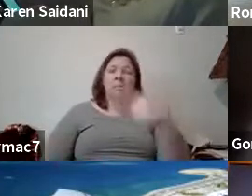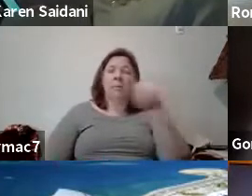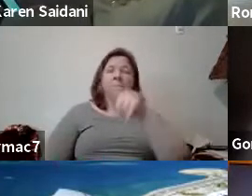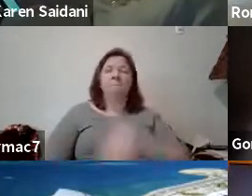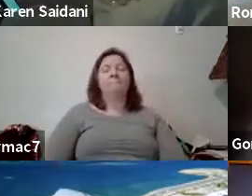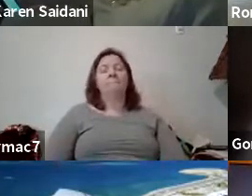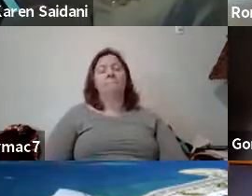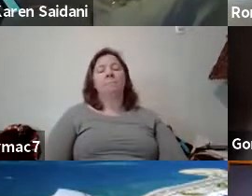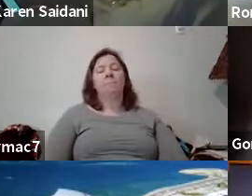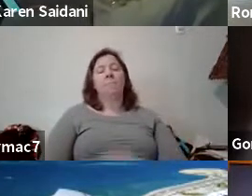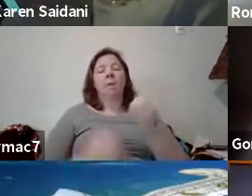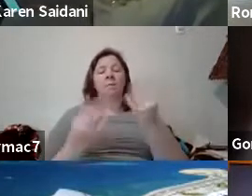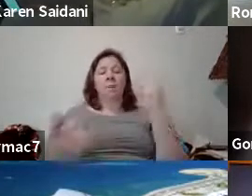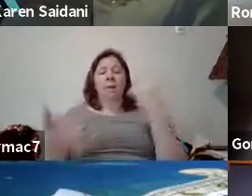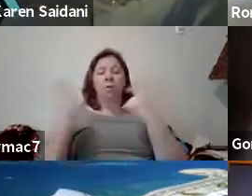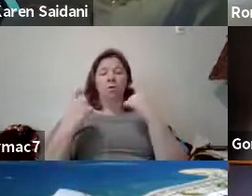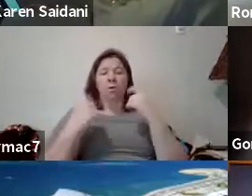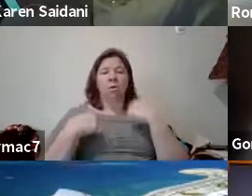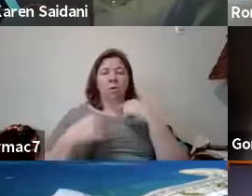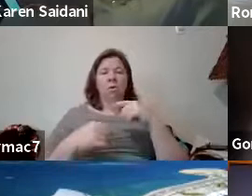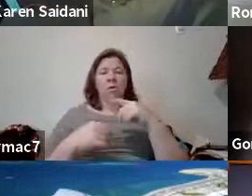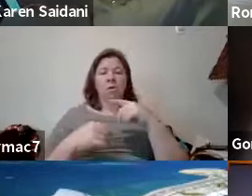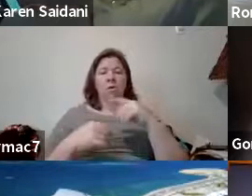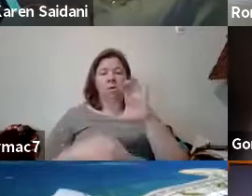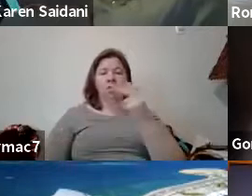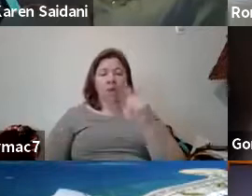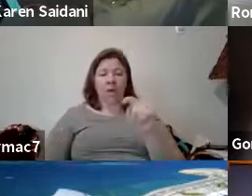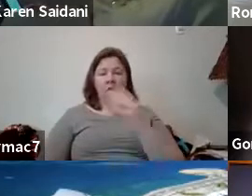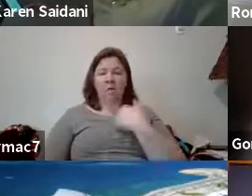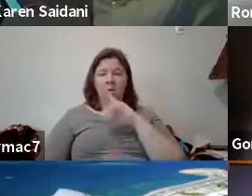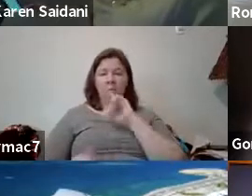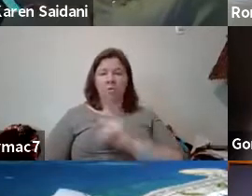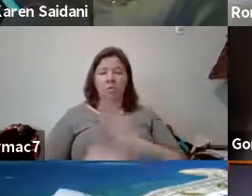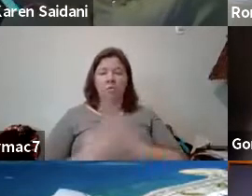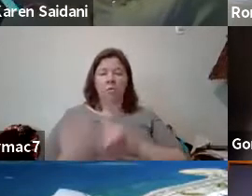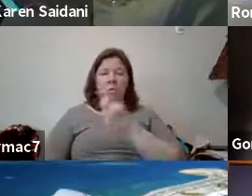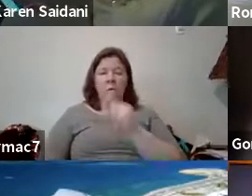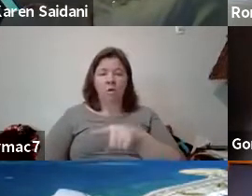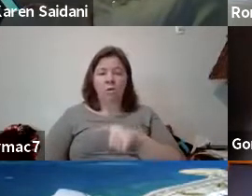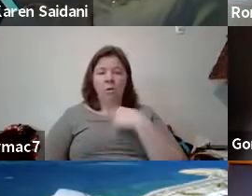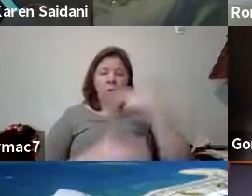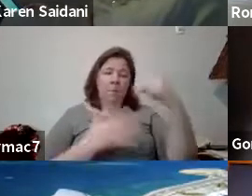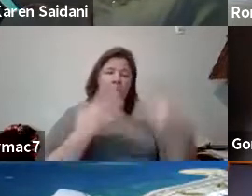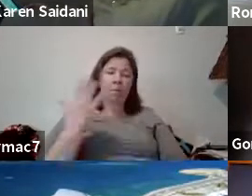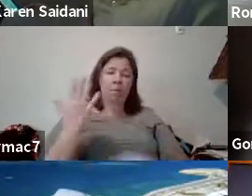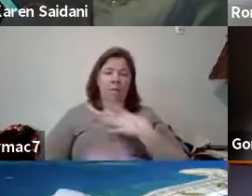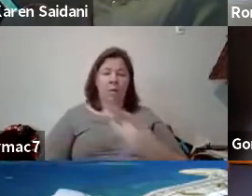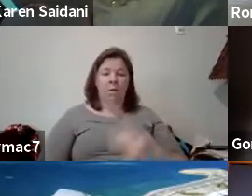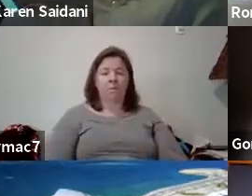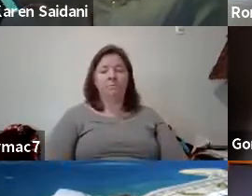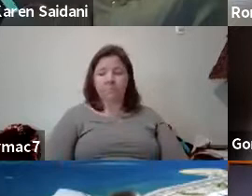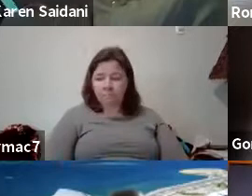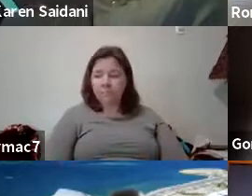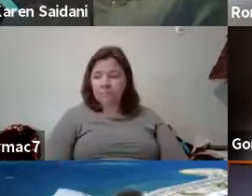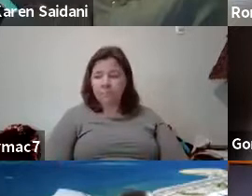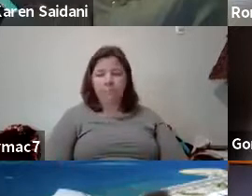There's a lot of questions that are in the chat box. I'll be glad to answer some of those as we go through if you'd like. Yeah,